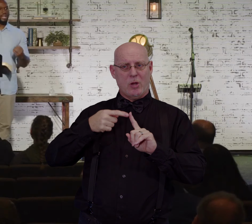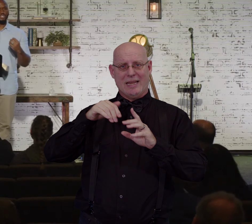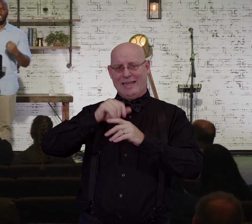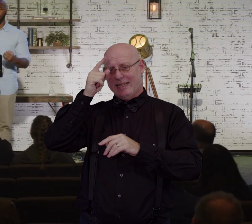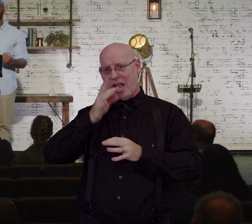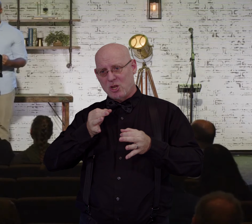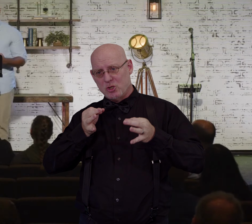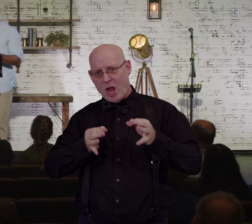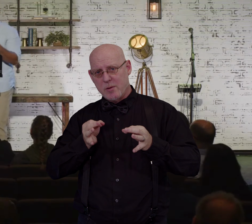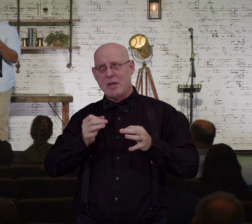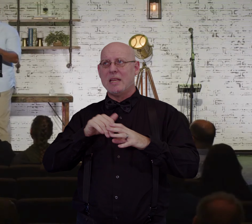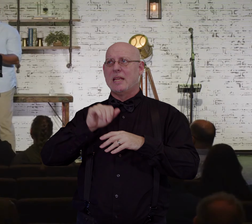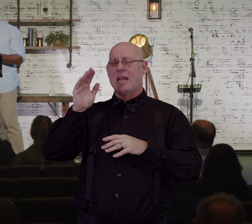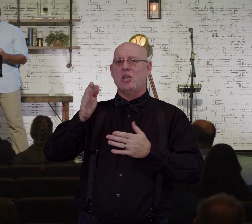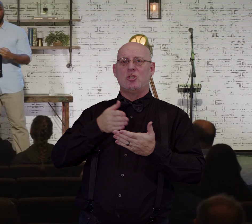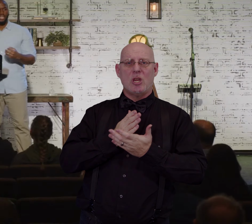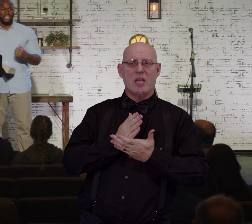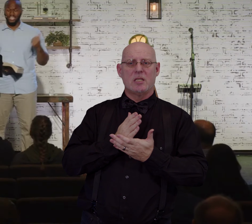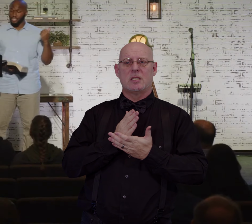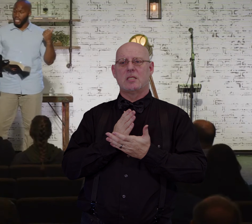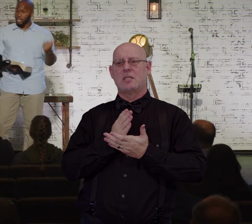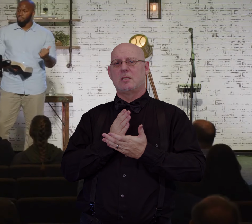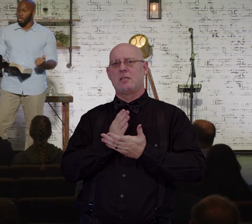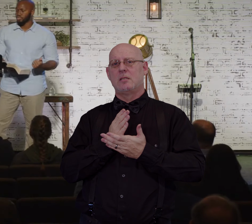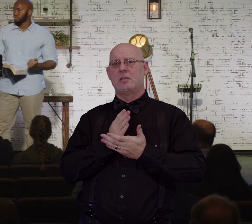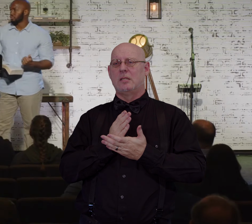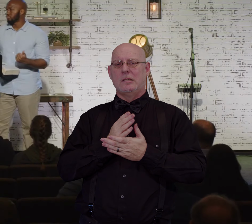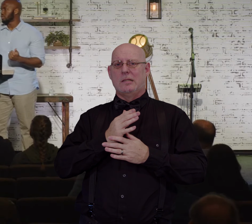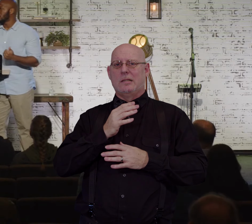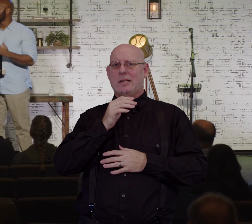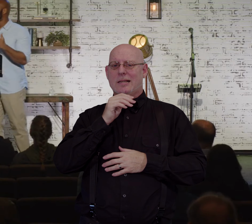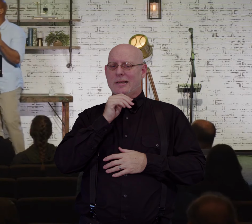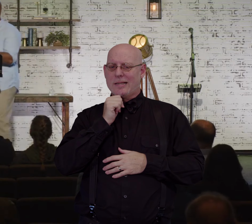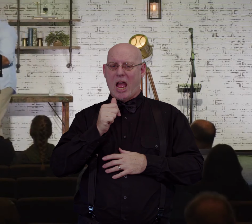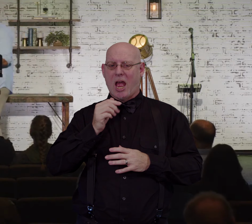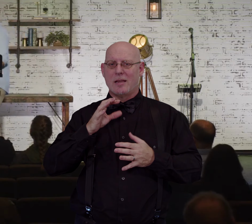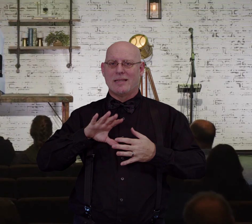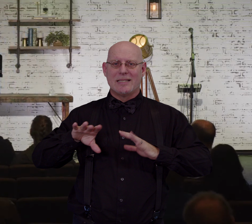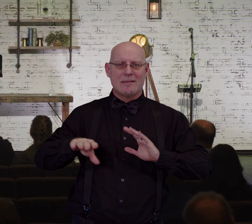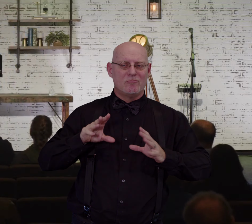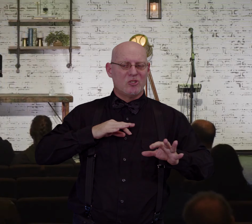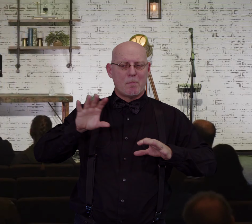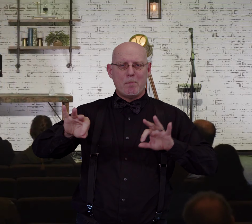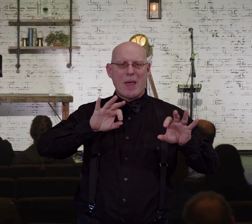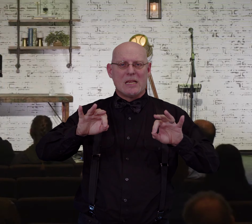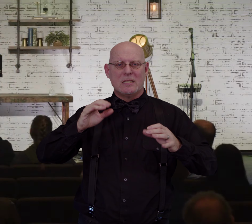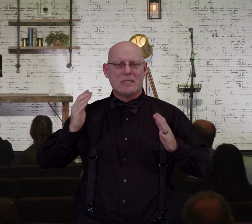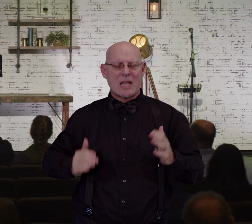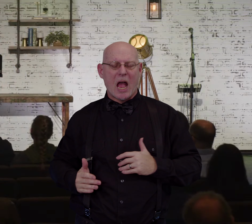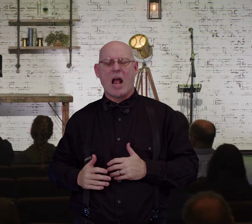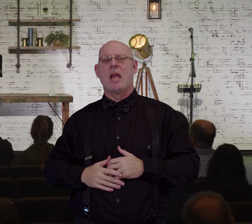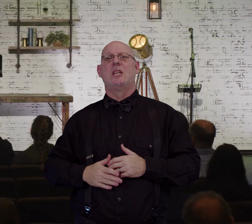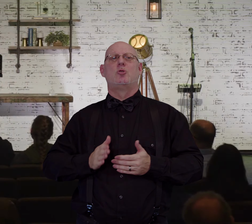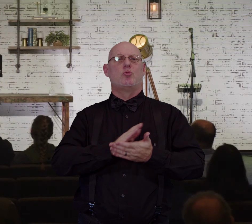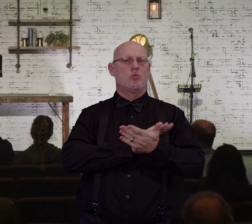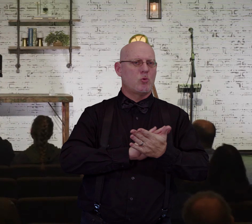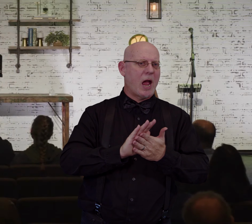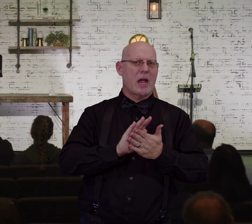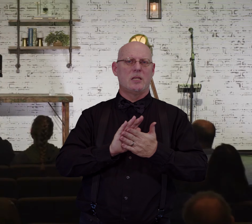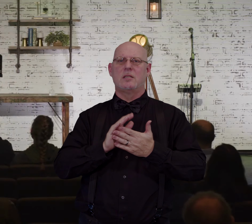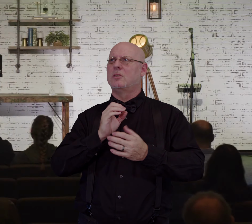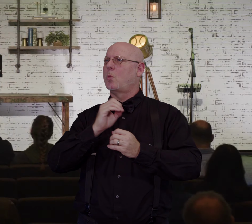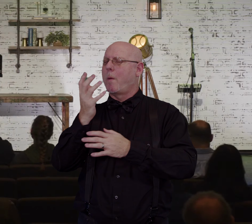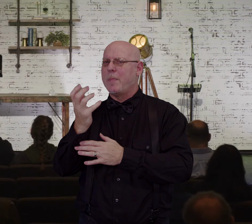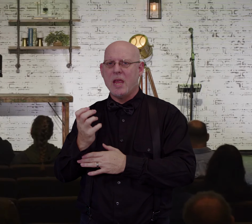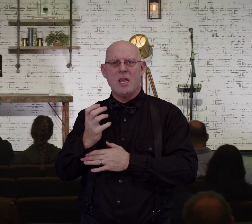in God's judgment, in his justice, he is impartial, he's righteous, he's above appeal and without dispute,